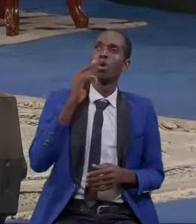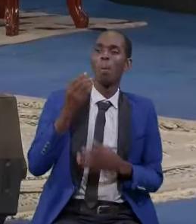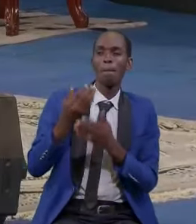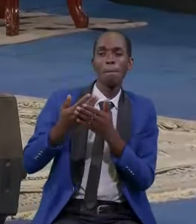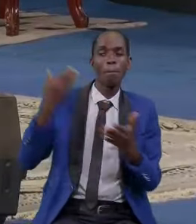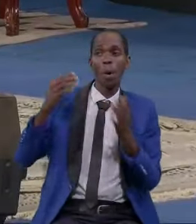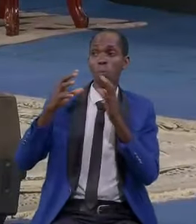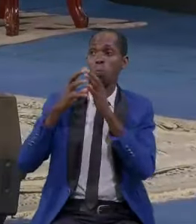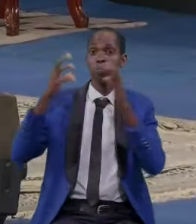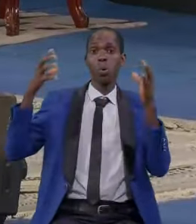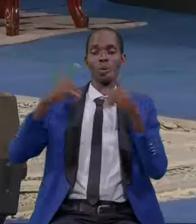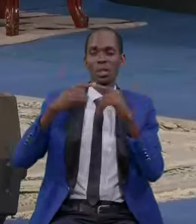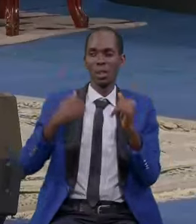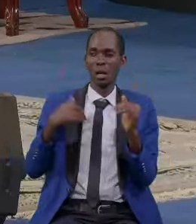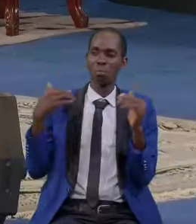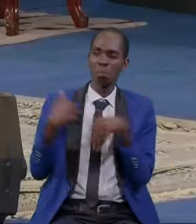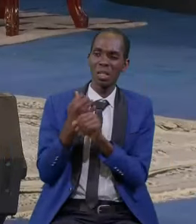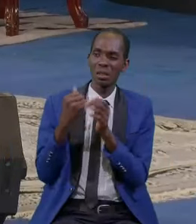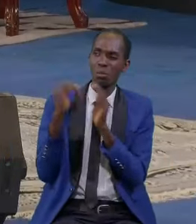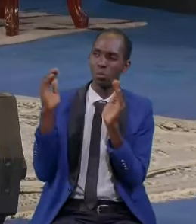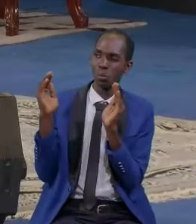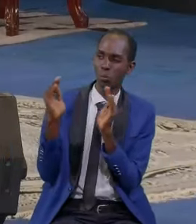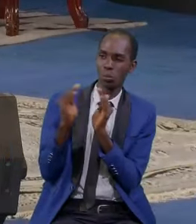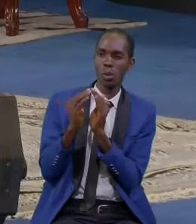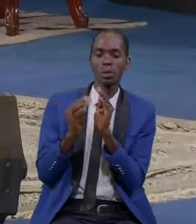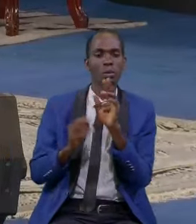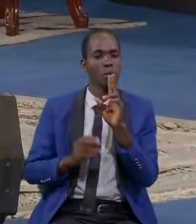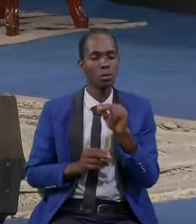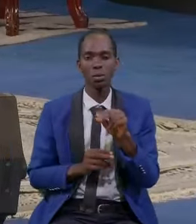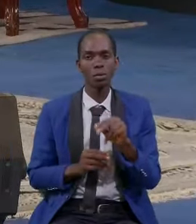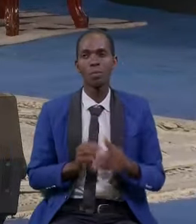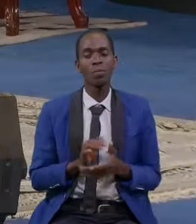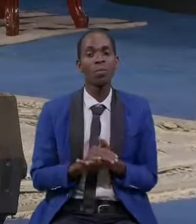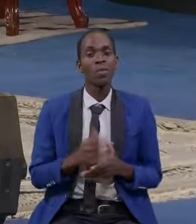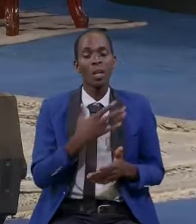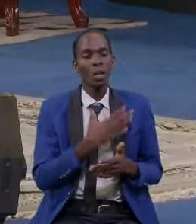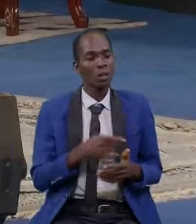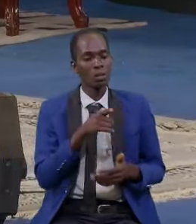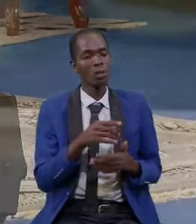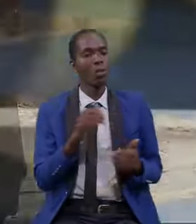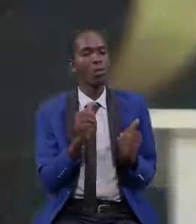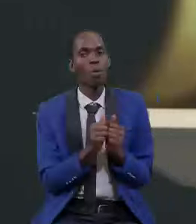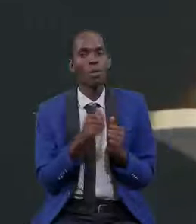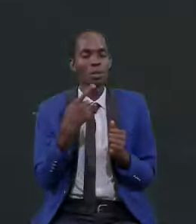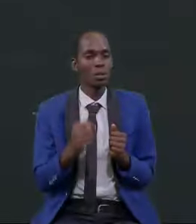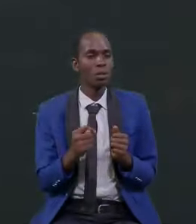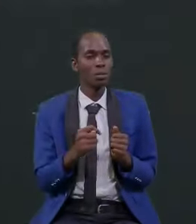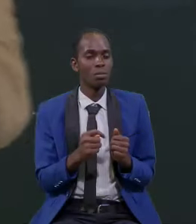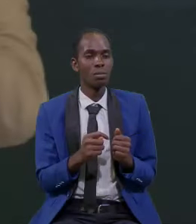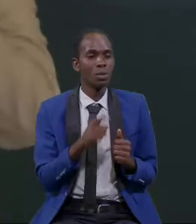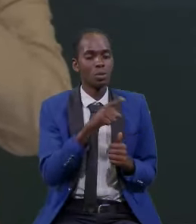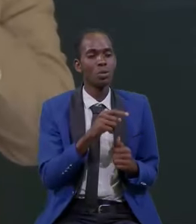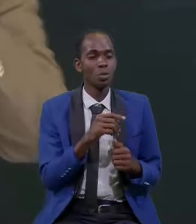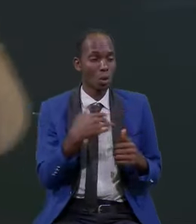There's nothing like that. You know, with his wife, he used to have, you know, 3, 4 other